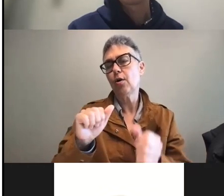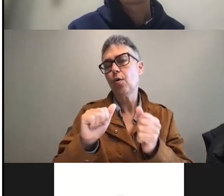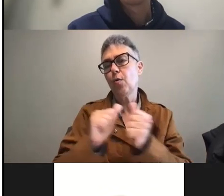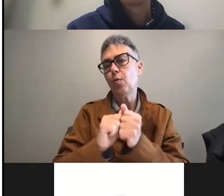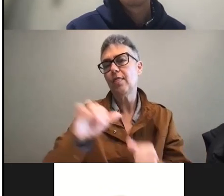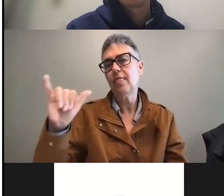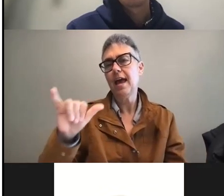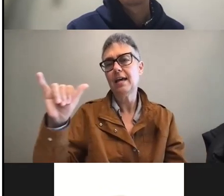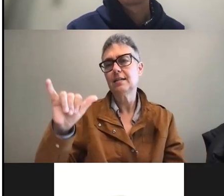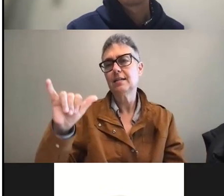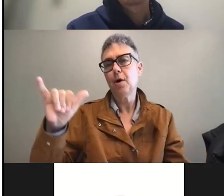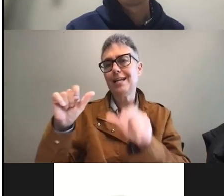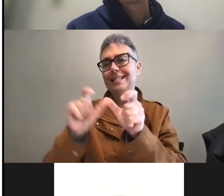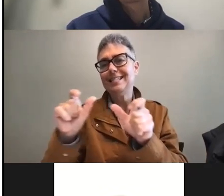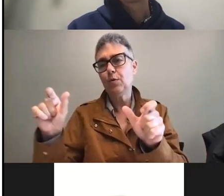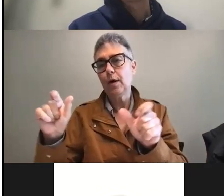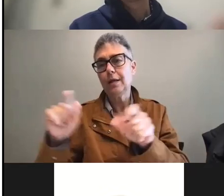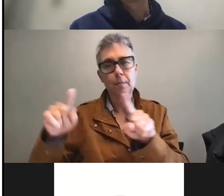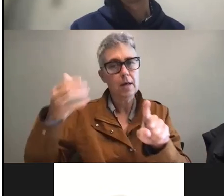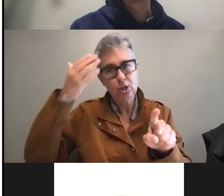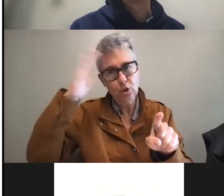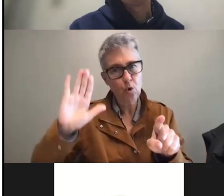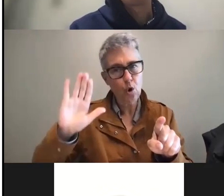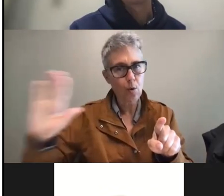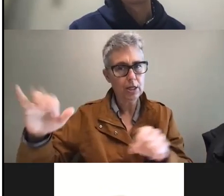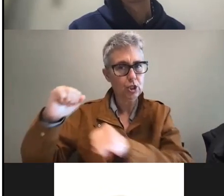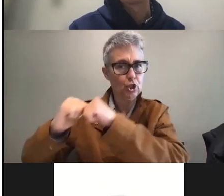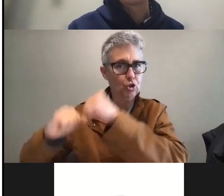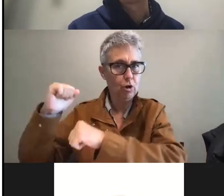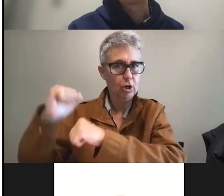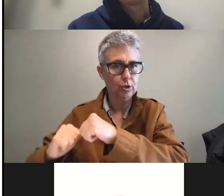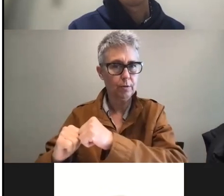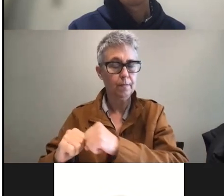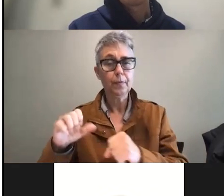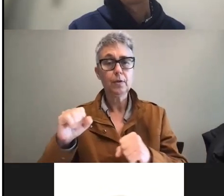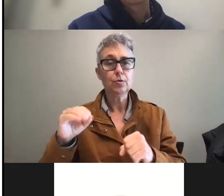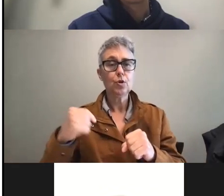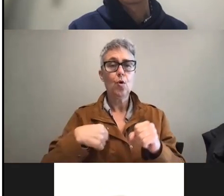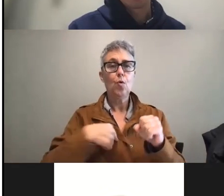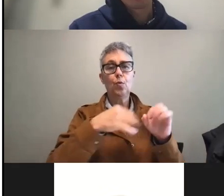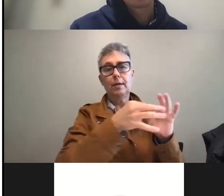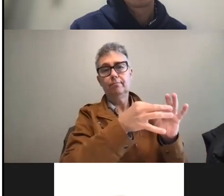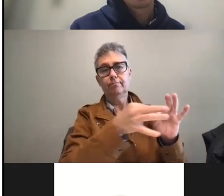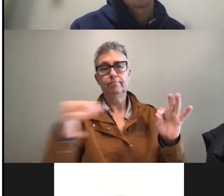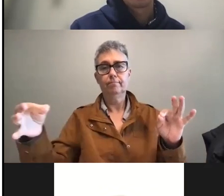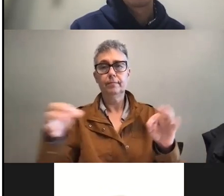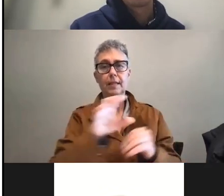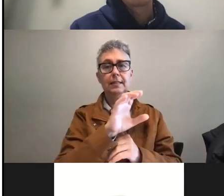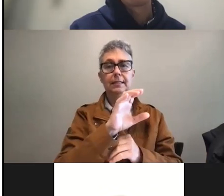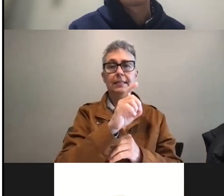its structure. And so basically our formulation is the following, right? We have a CDR